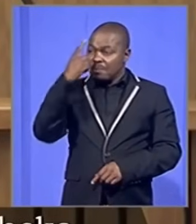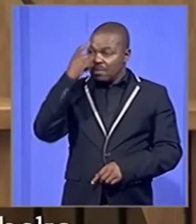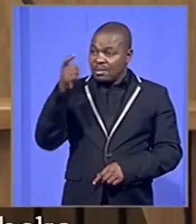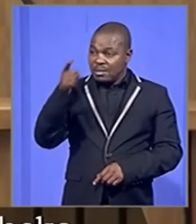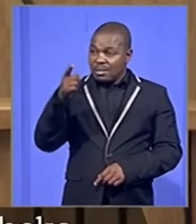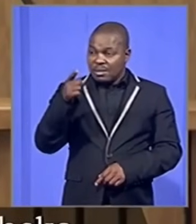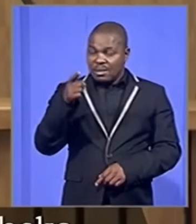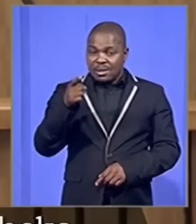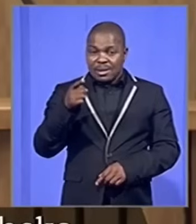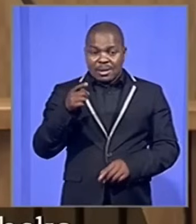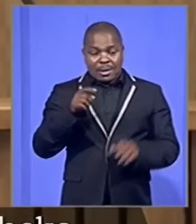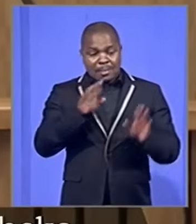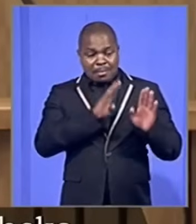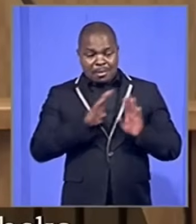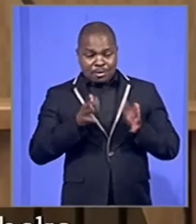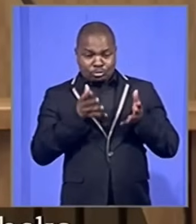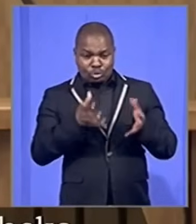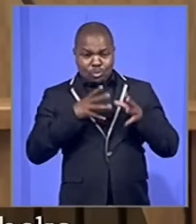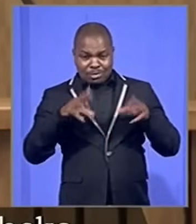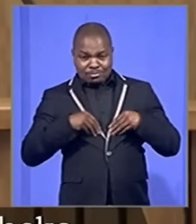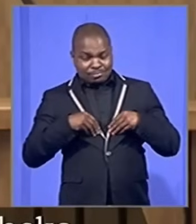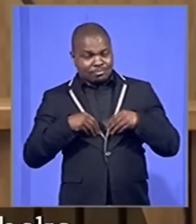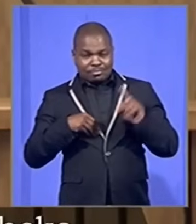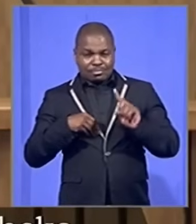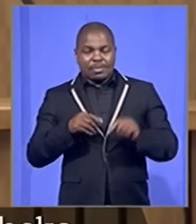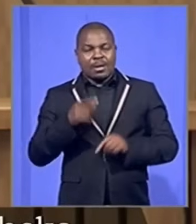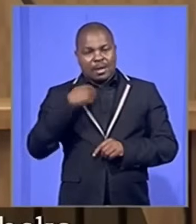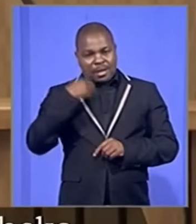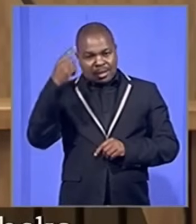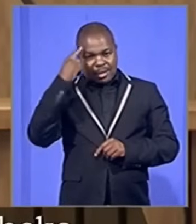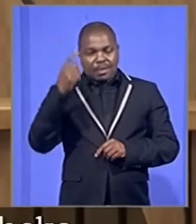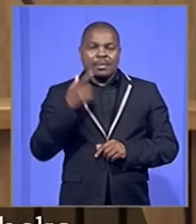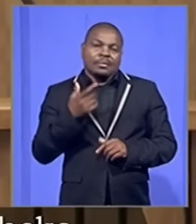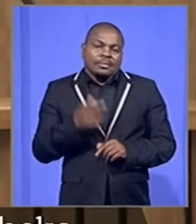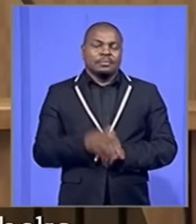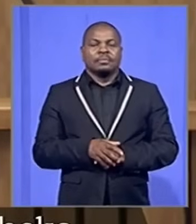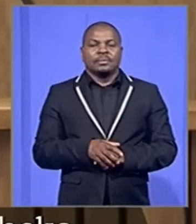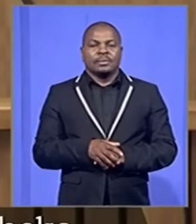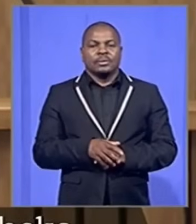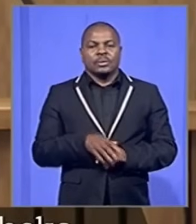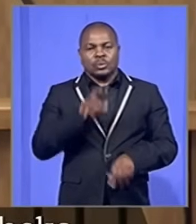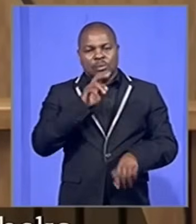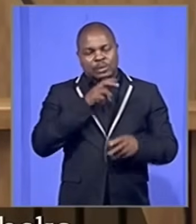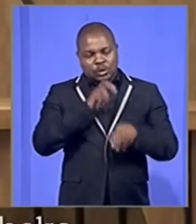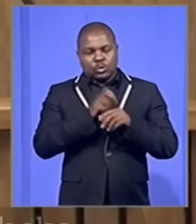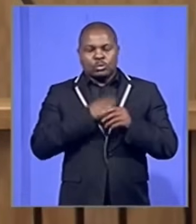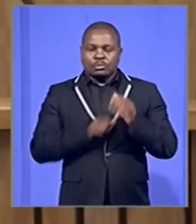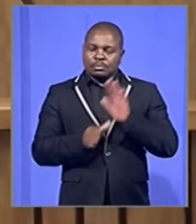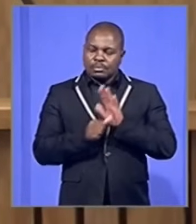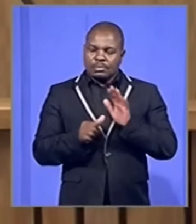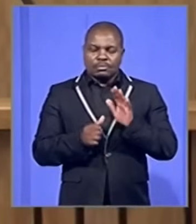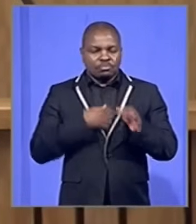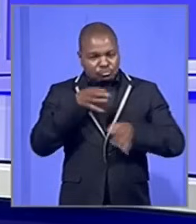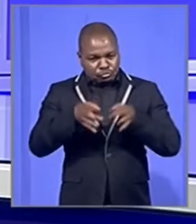not the decorum we should be adopting, I think he's entitled to have a word with you.